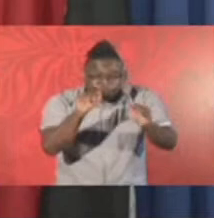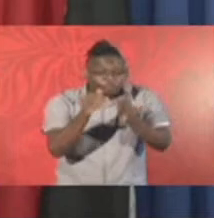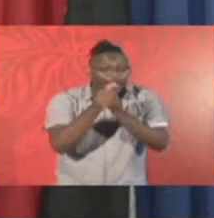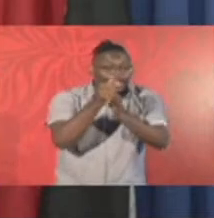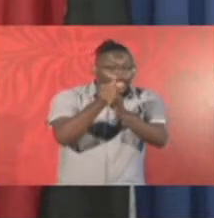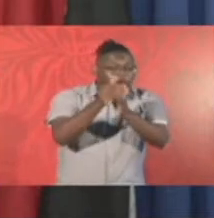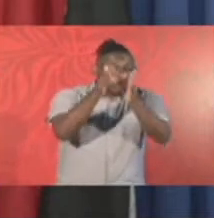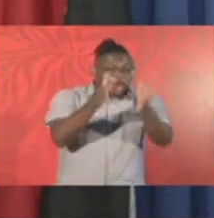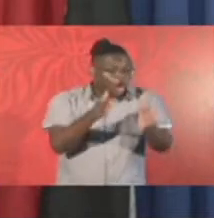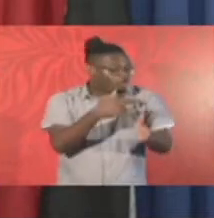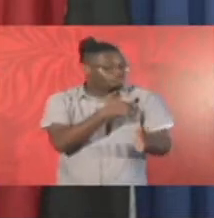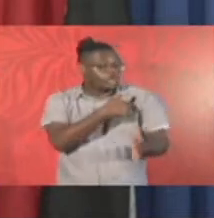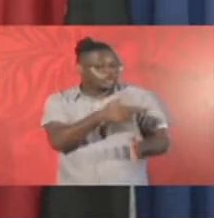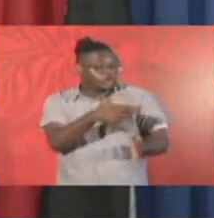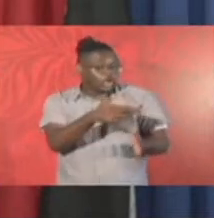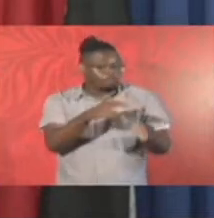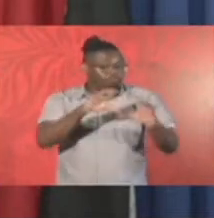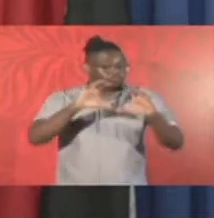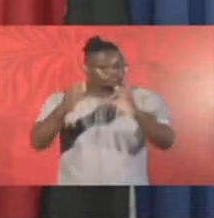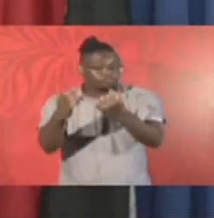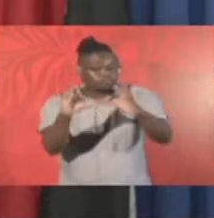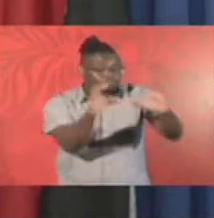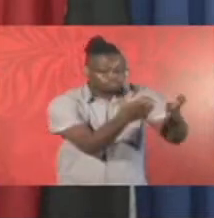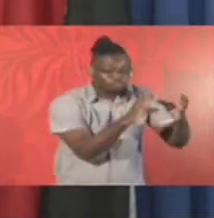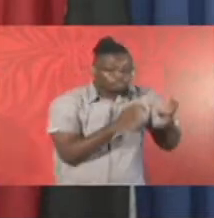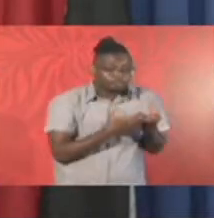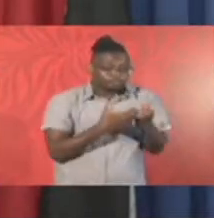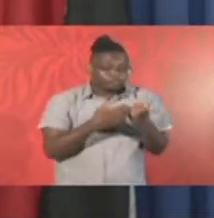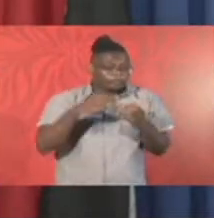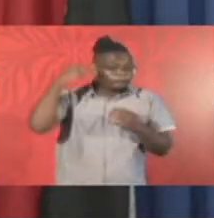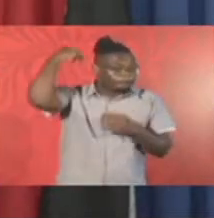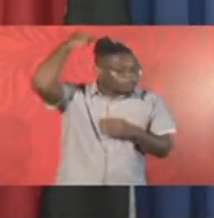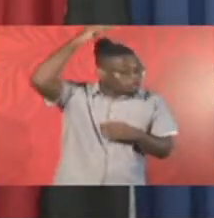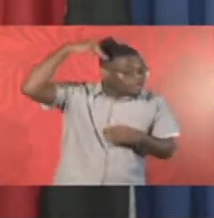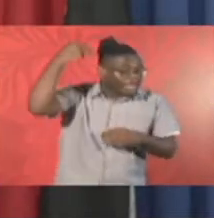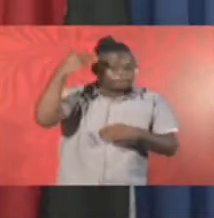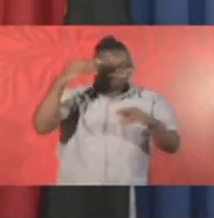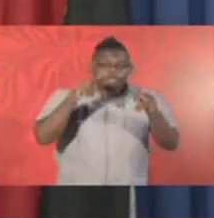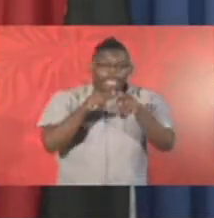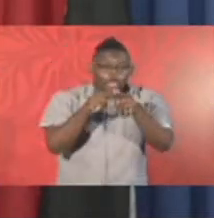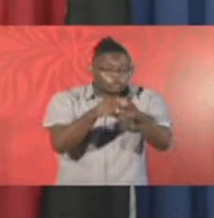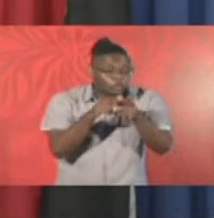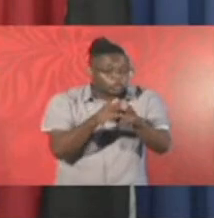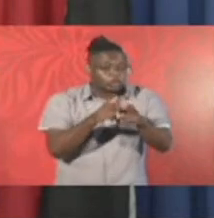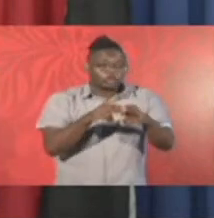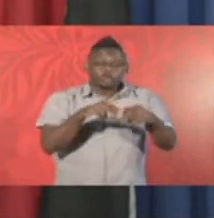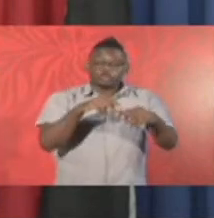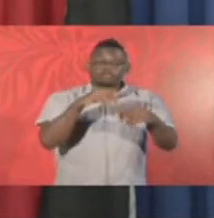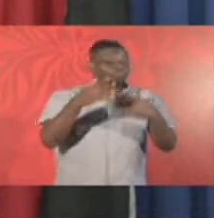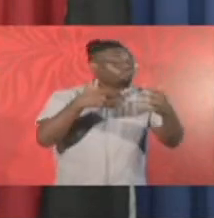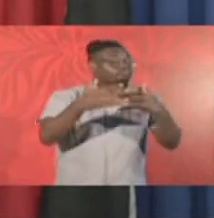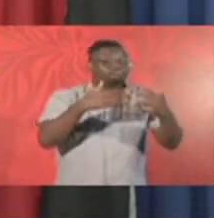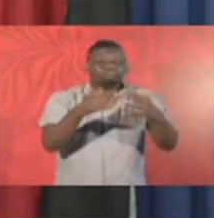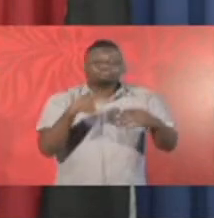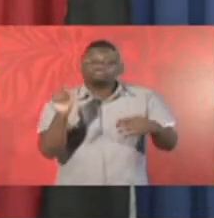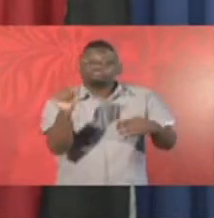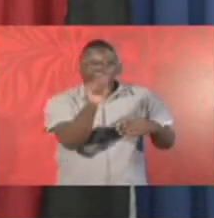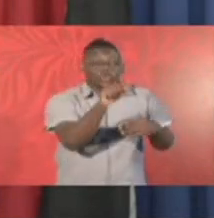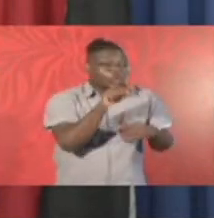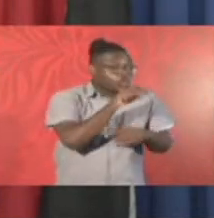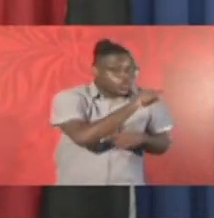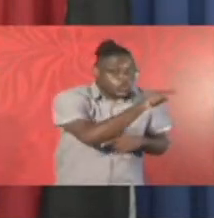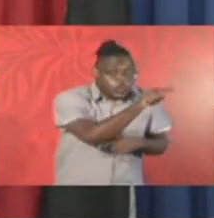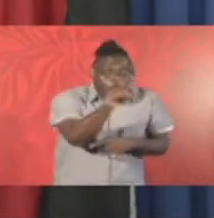these churches, leaders of all of these mosques and mandis, wherever you are. You are the leader of a group of